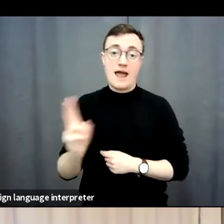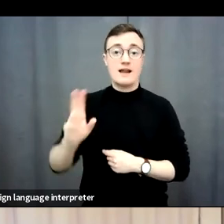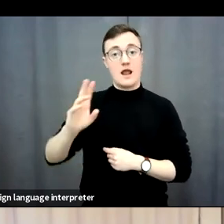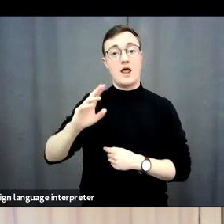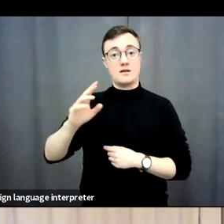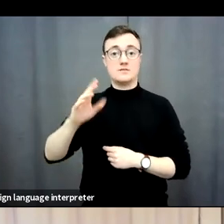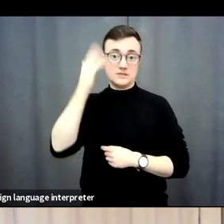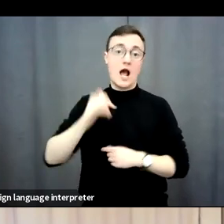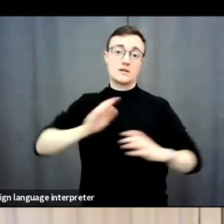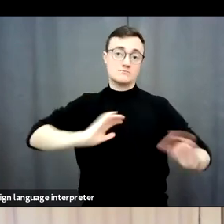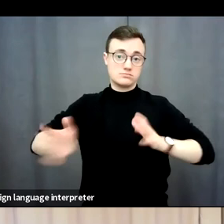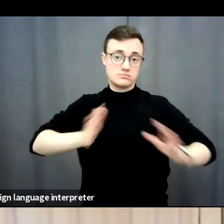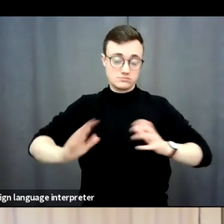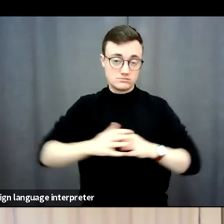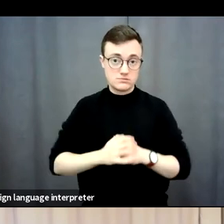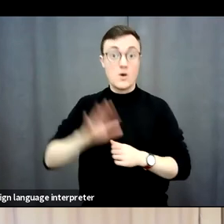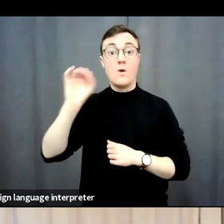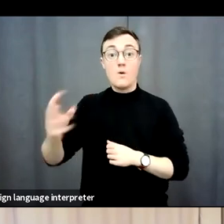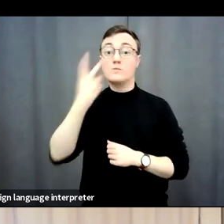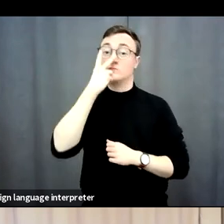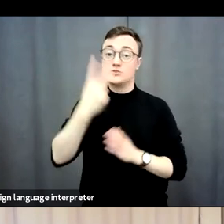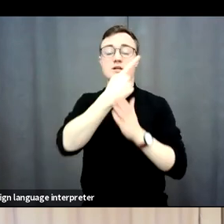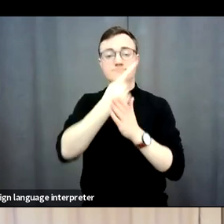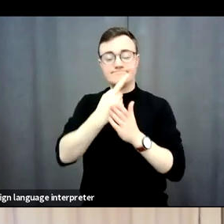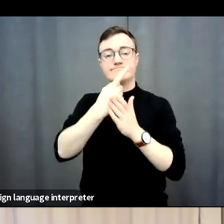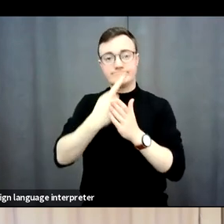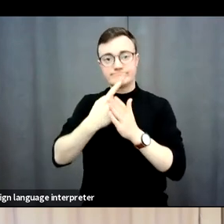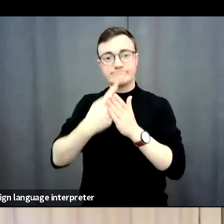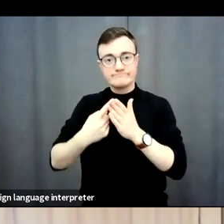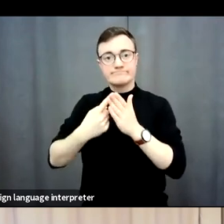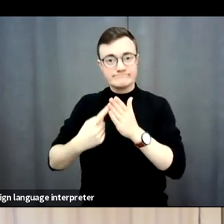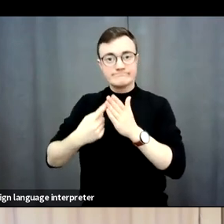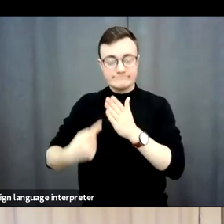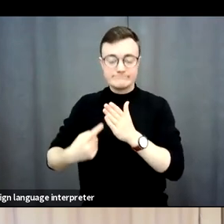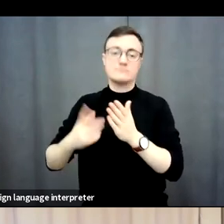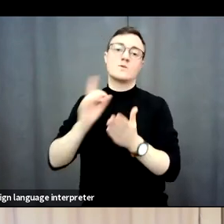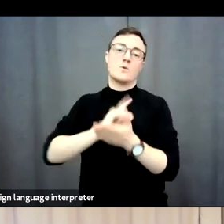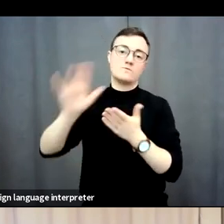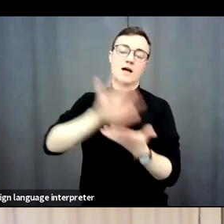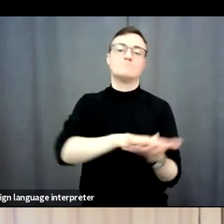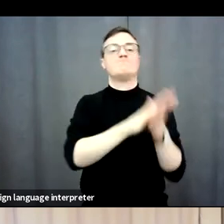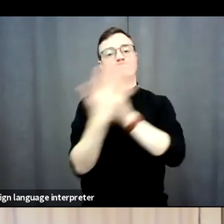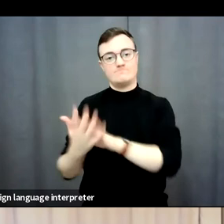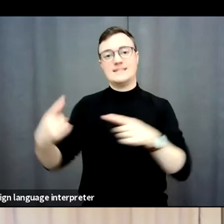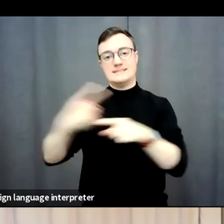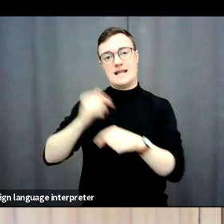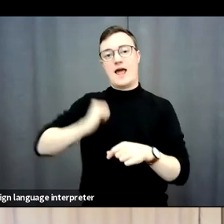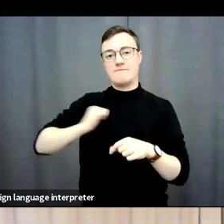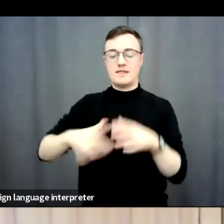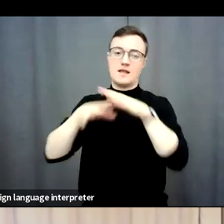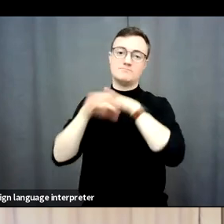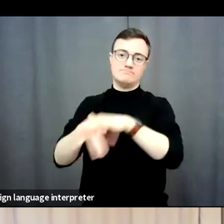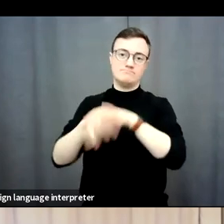then if your sight is getting lower, then you often go over to the tactile